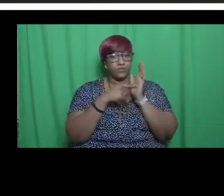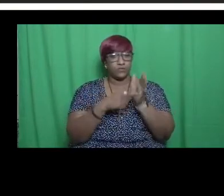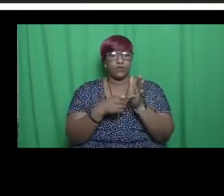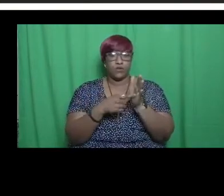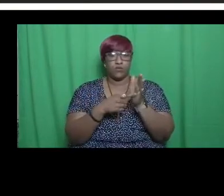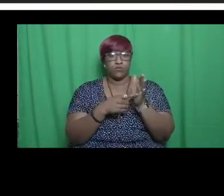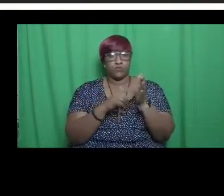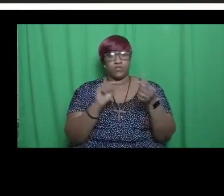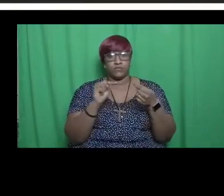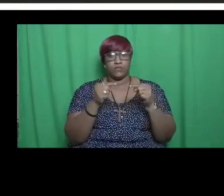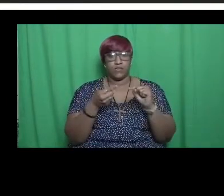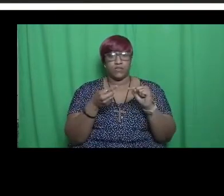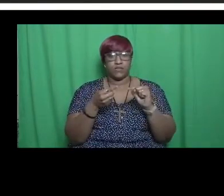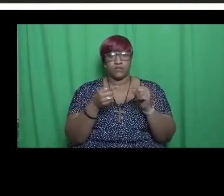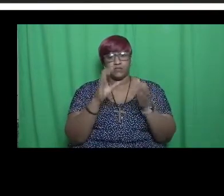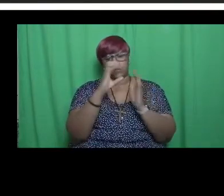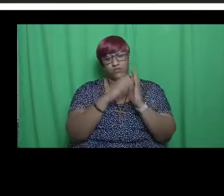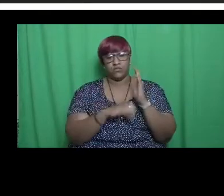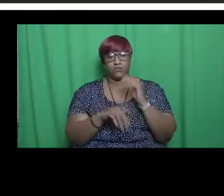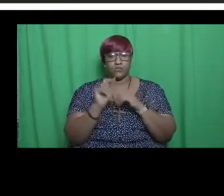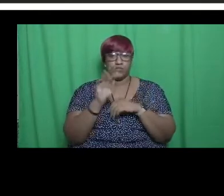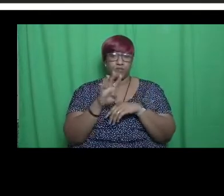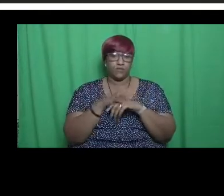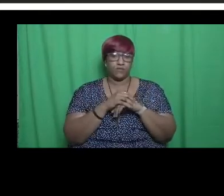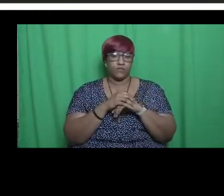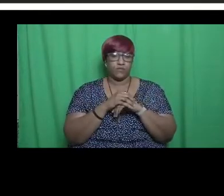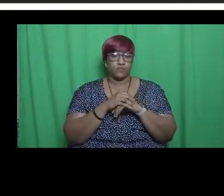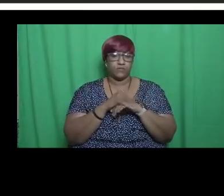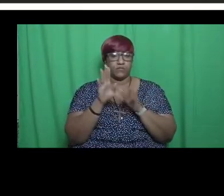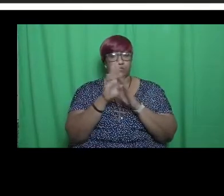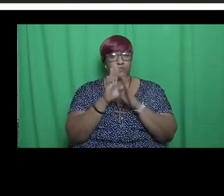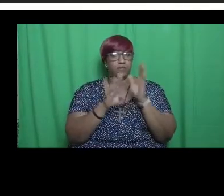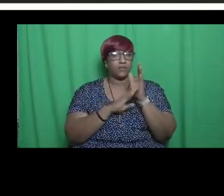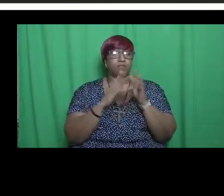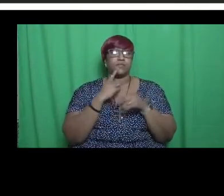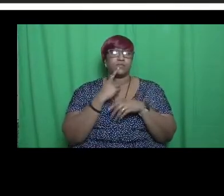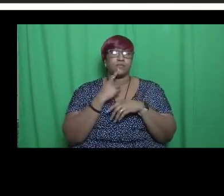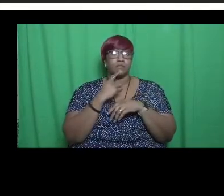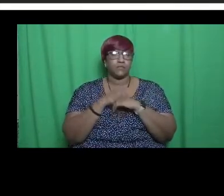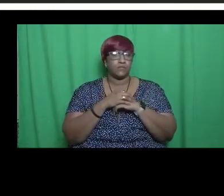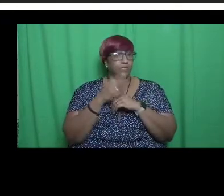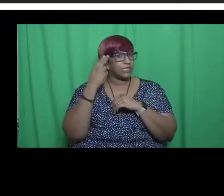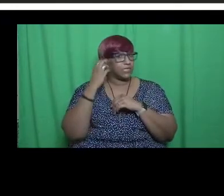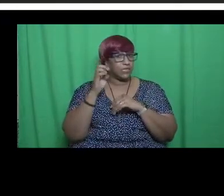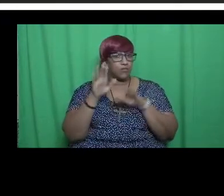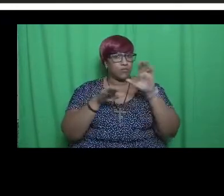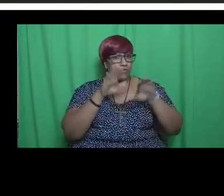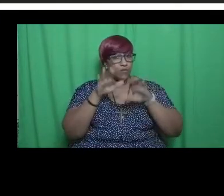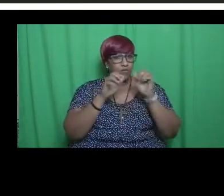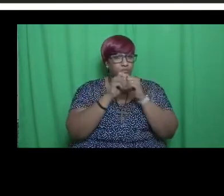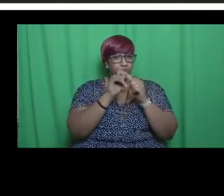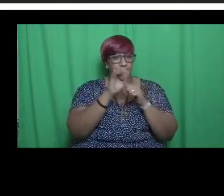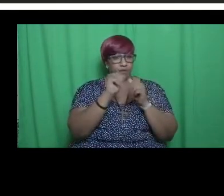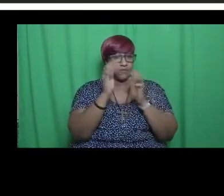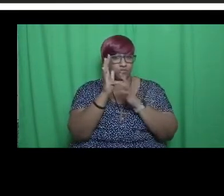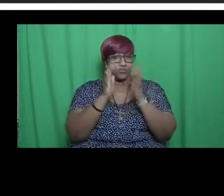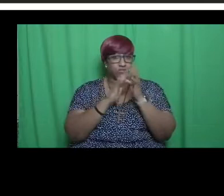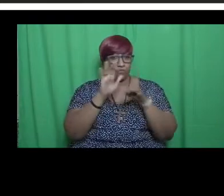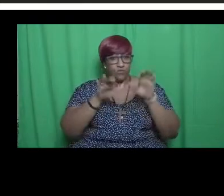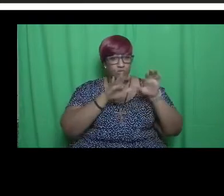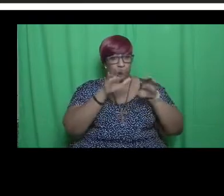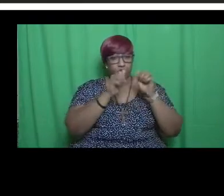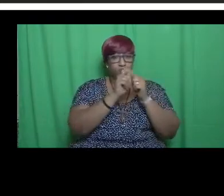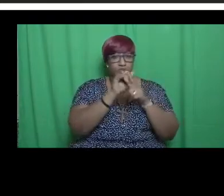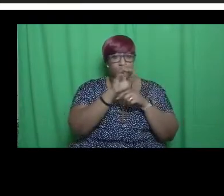wounds. Look at chapter 24. And the Bible said he walked with them that